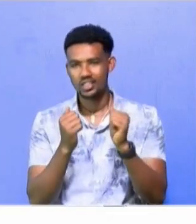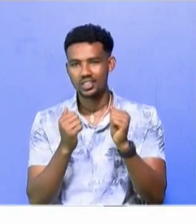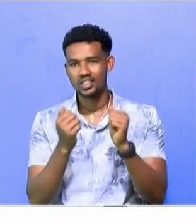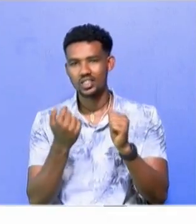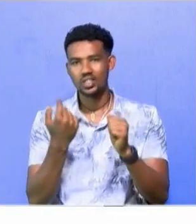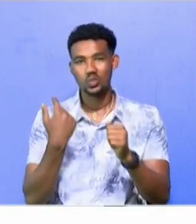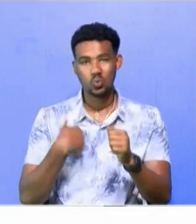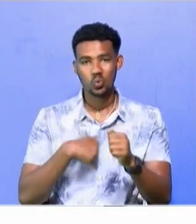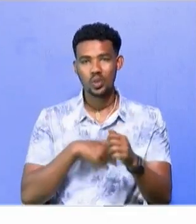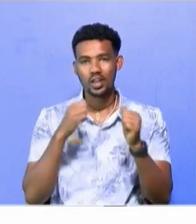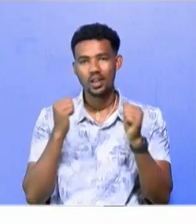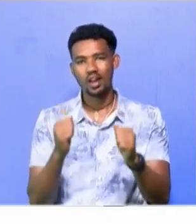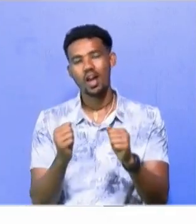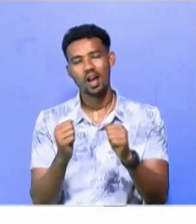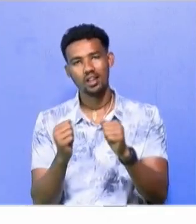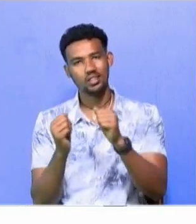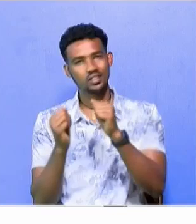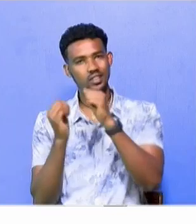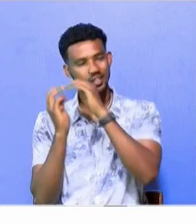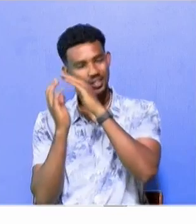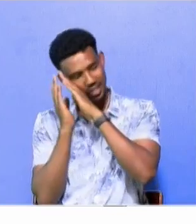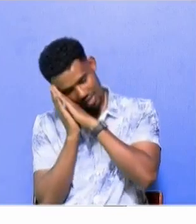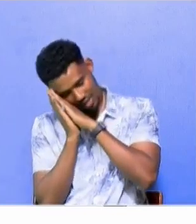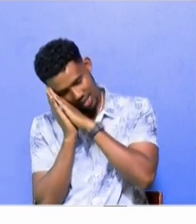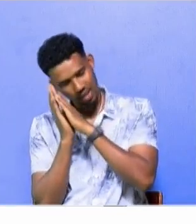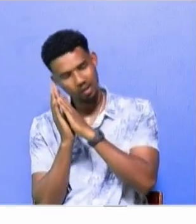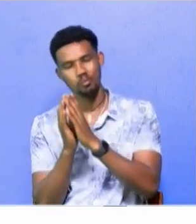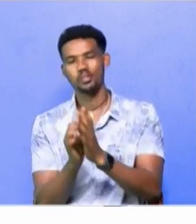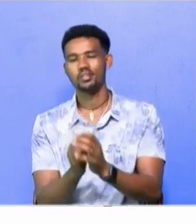Also, we can say sleep.